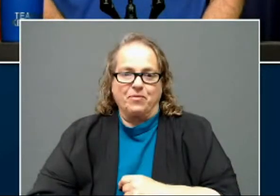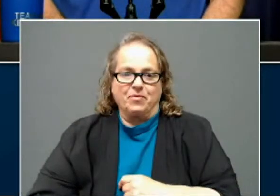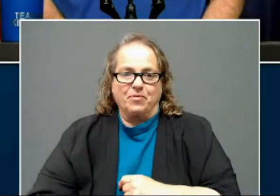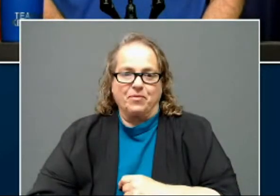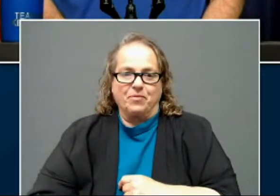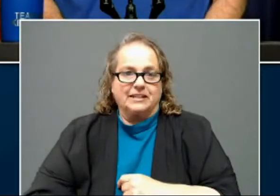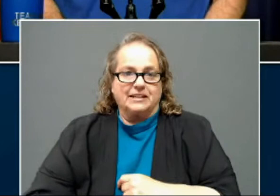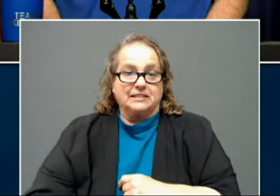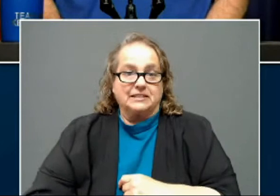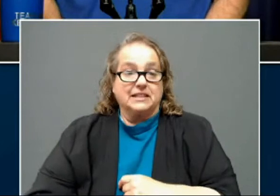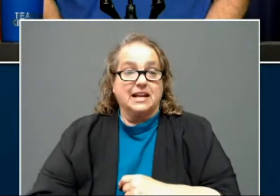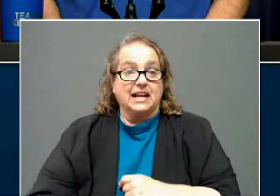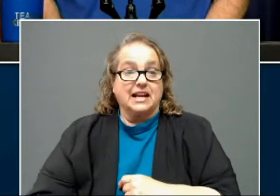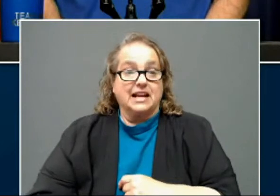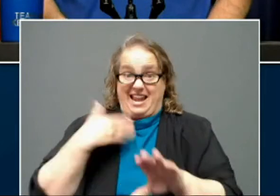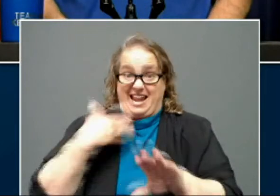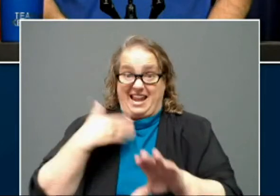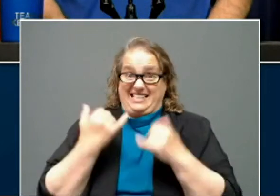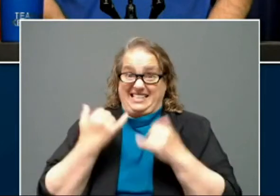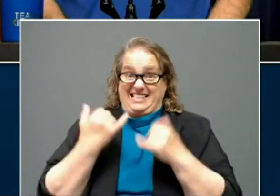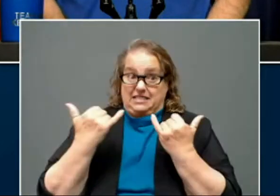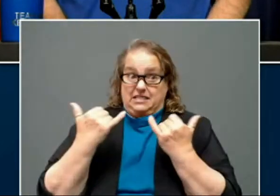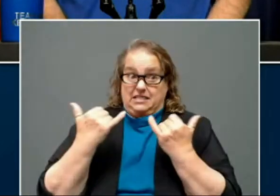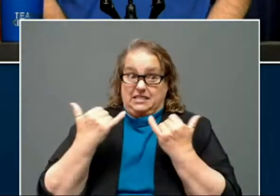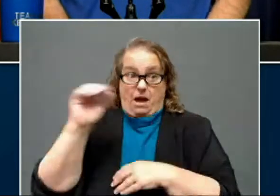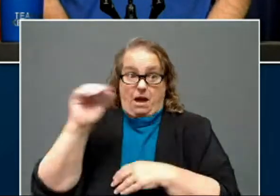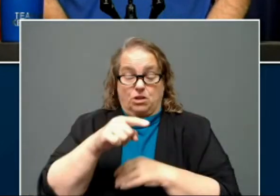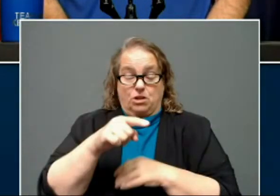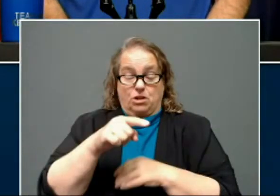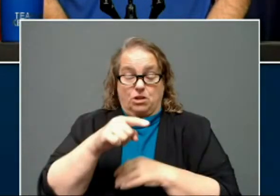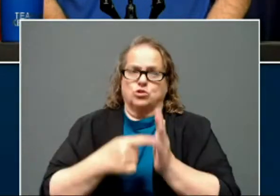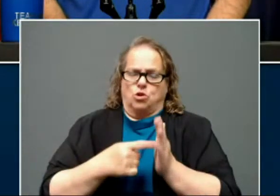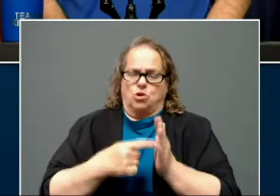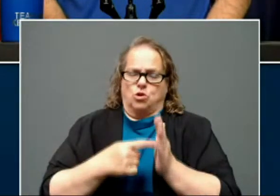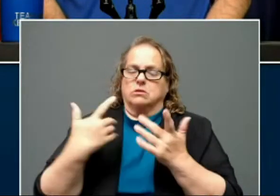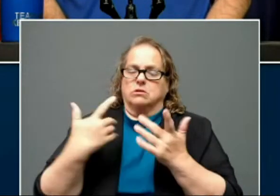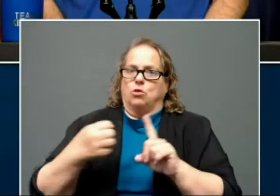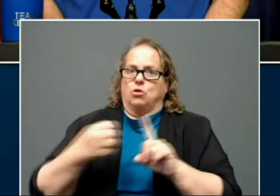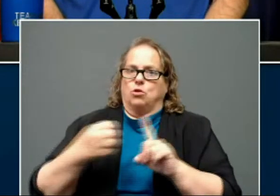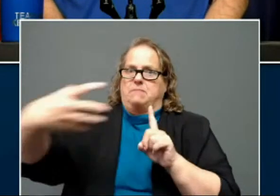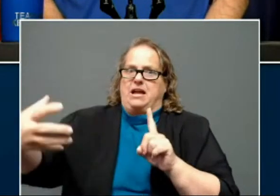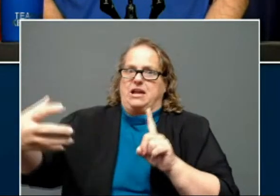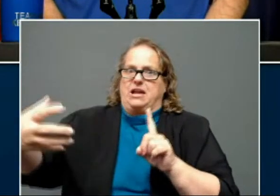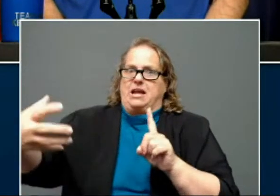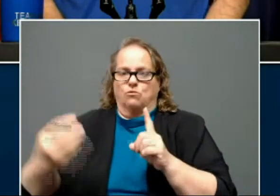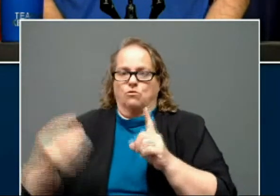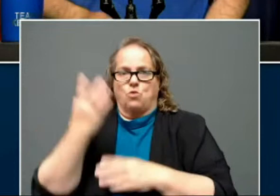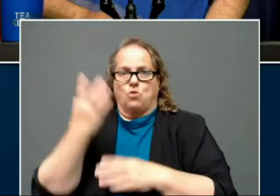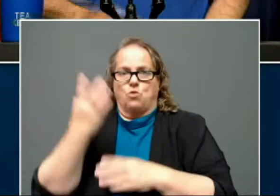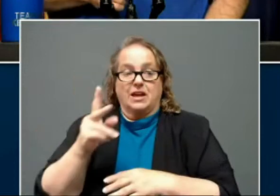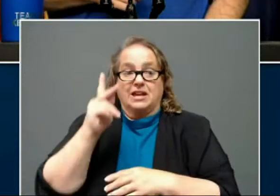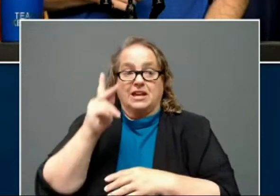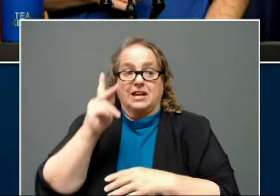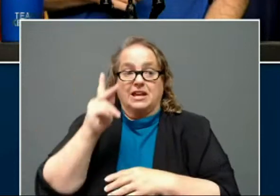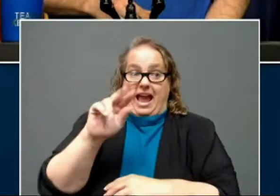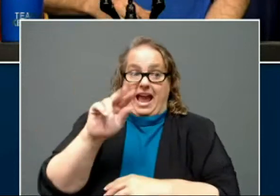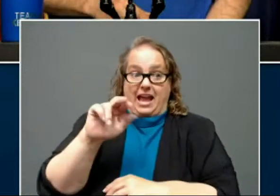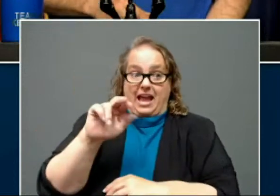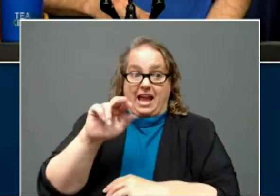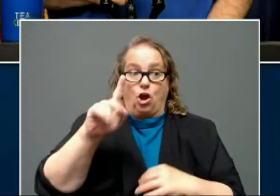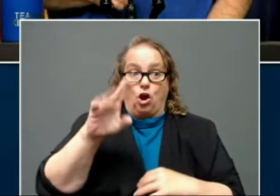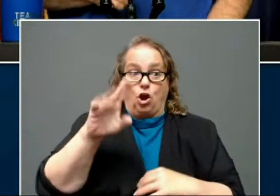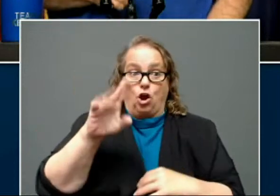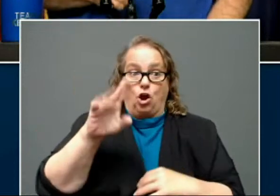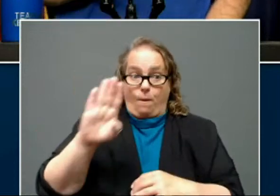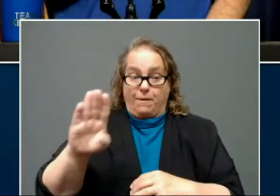shown significant growth and is expanding its footprint in our state. Kentuckiana Curb Company, known as KCC